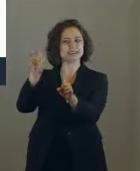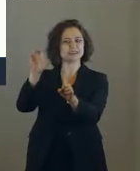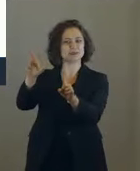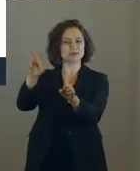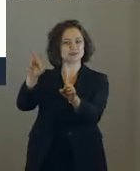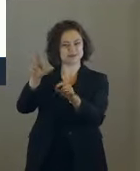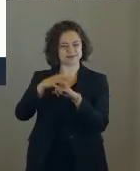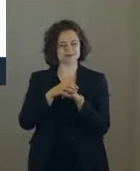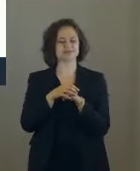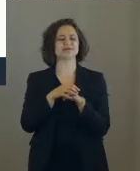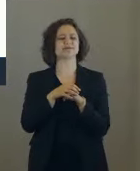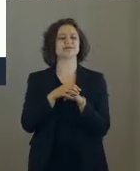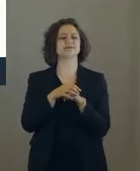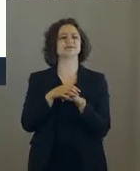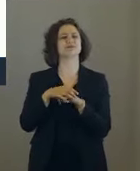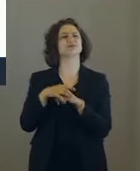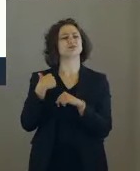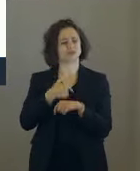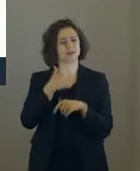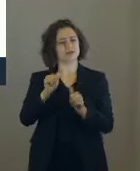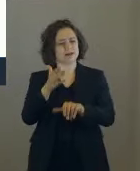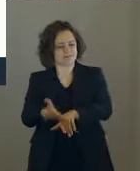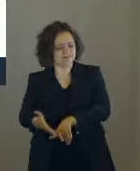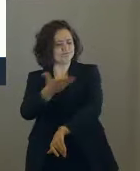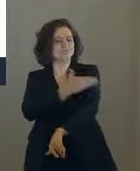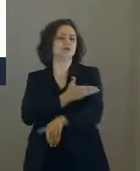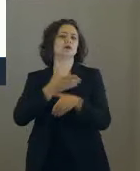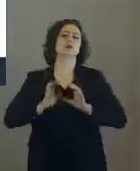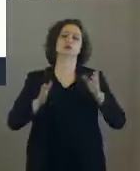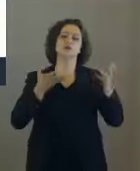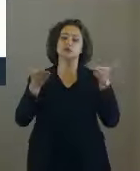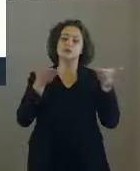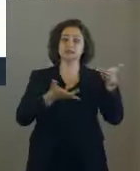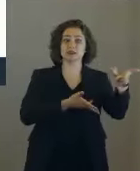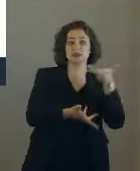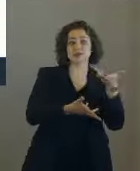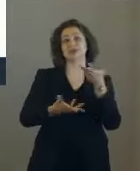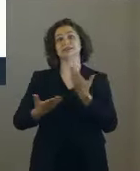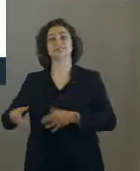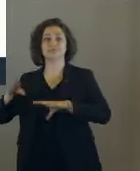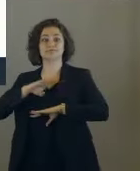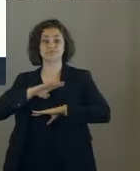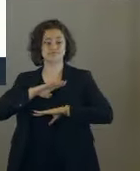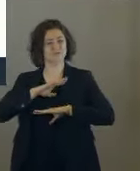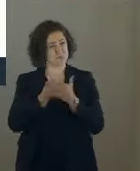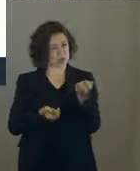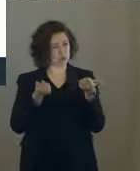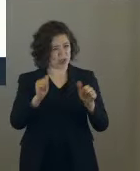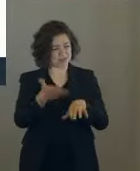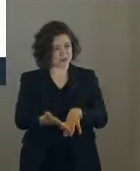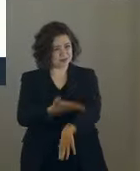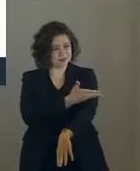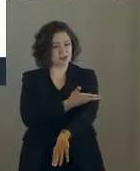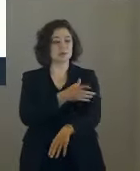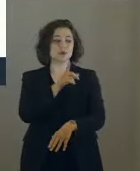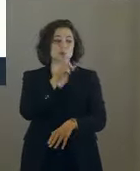all the strides the department has made to improve customer service interactions and satisfaction, it became imperative to assist the public in